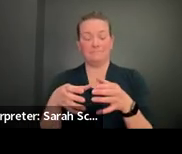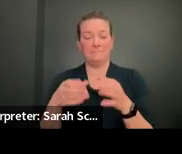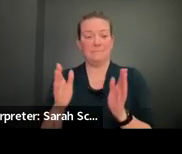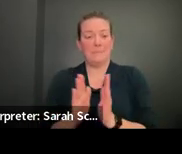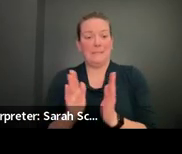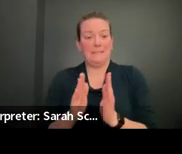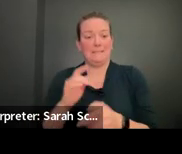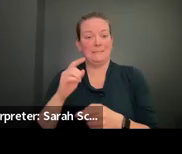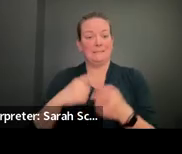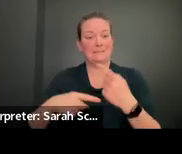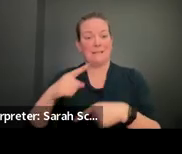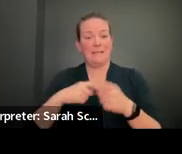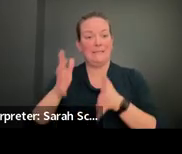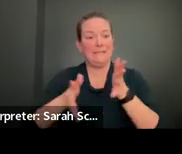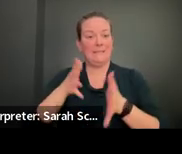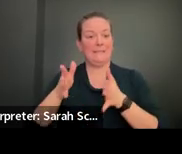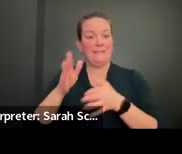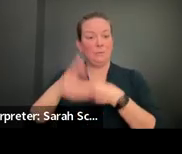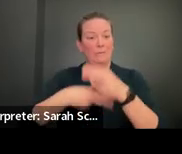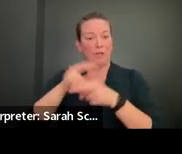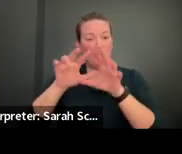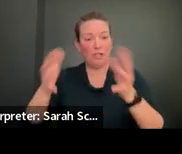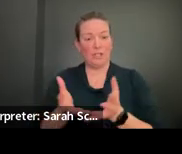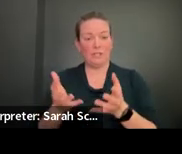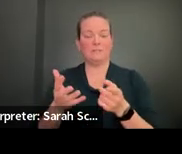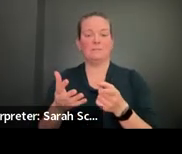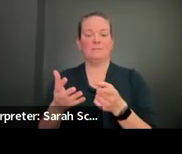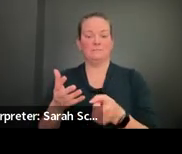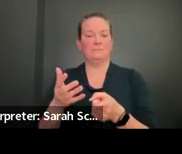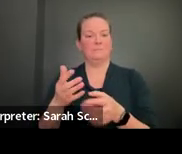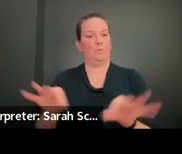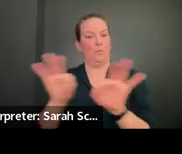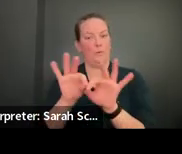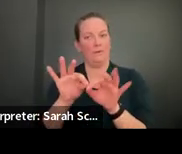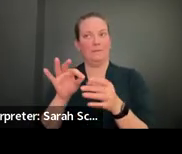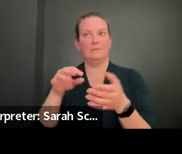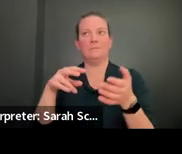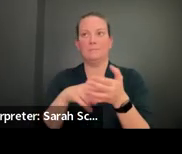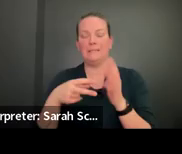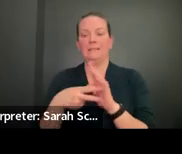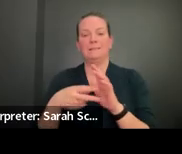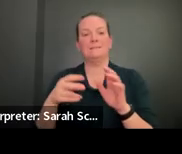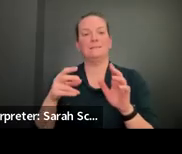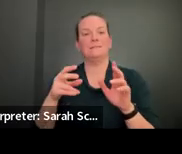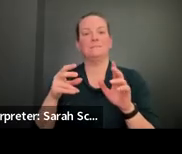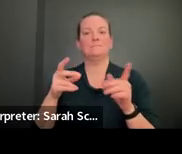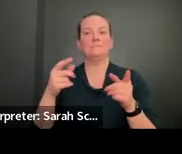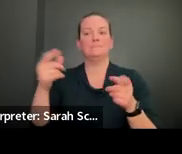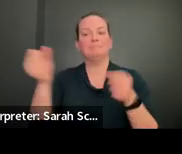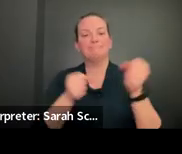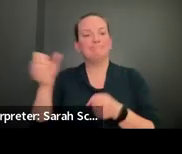universe, because of it, we tend to attract a lot of visiting